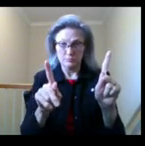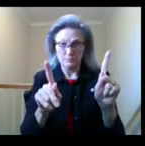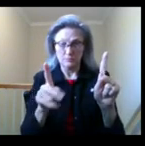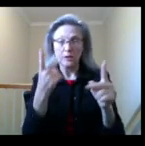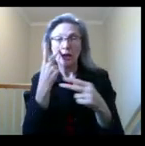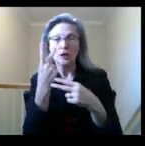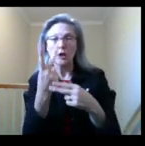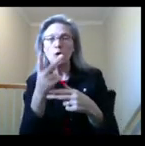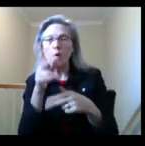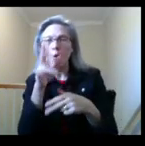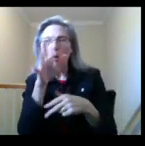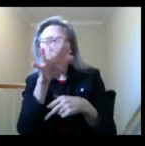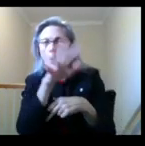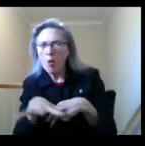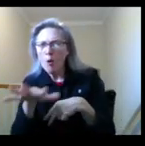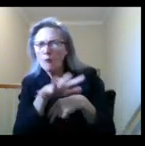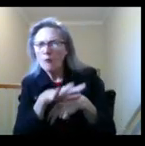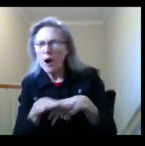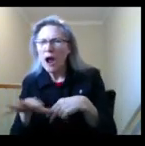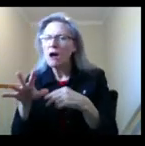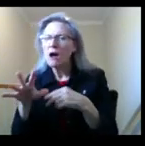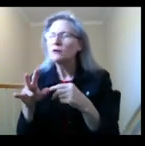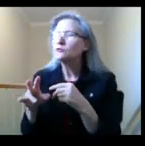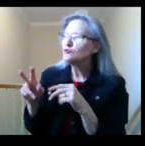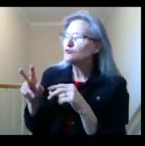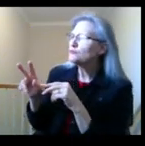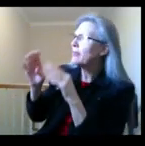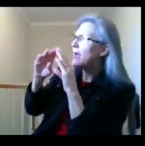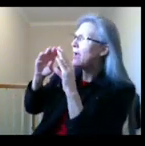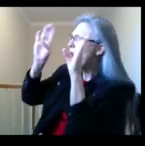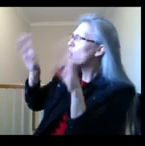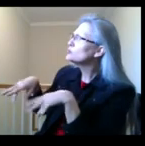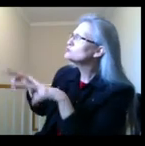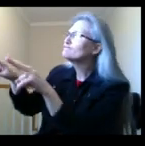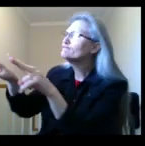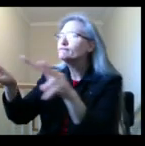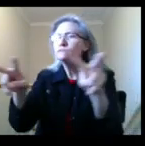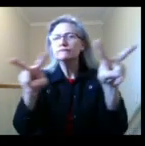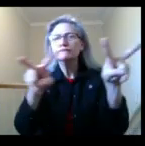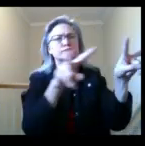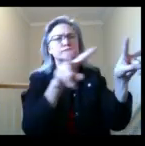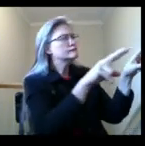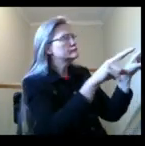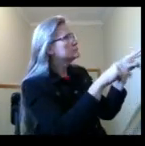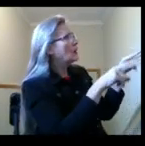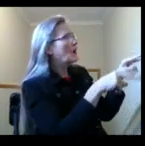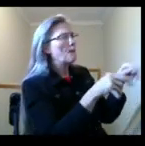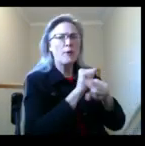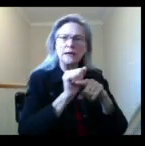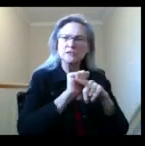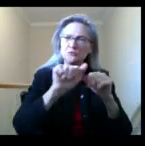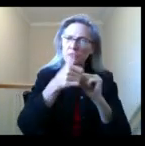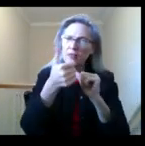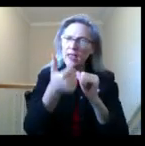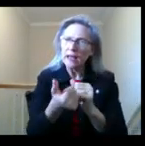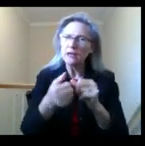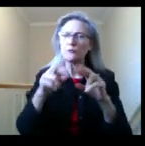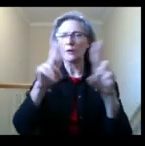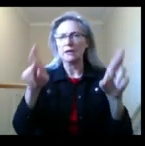a look around your house. See if you can practice with any rectangular prisms or cubes that you might see. Dices are really